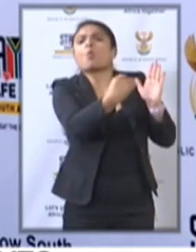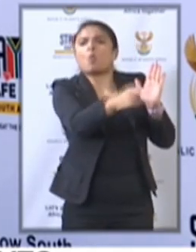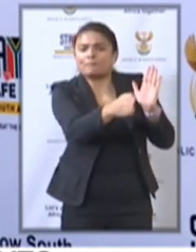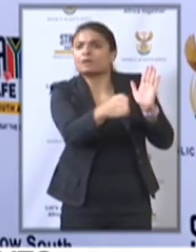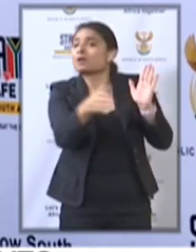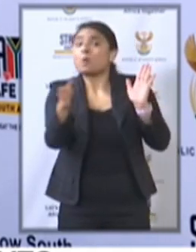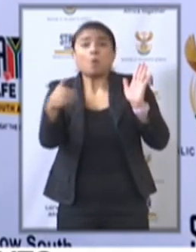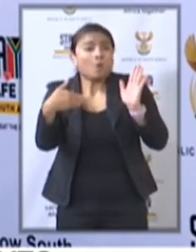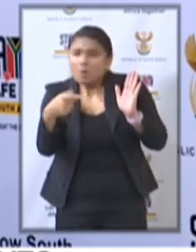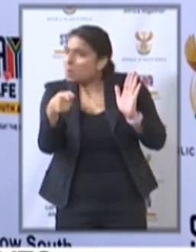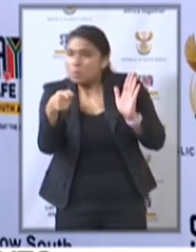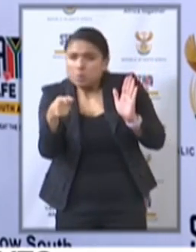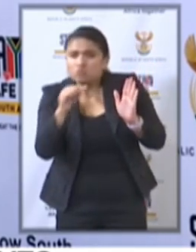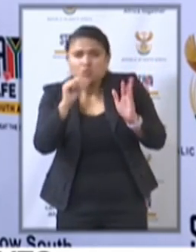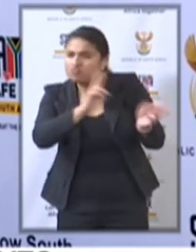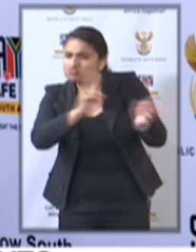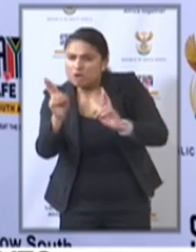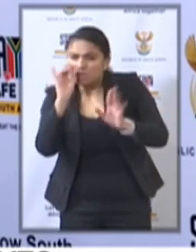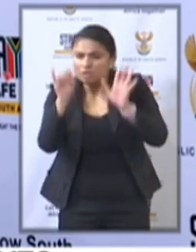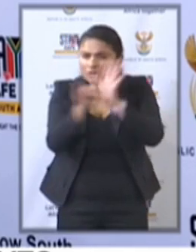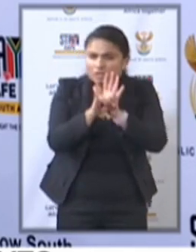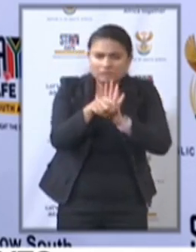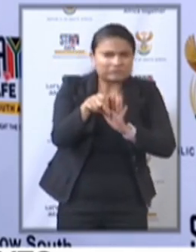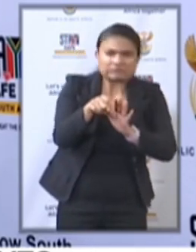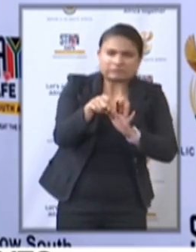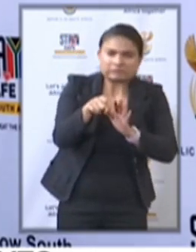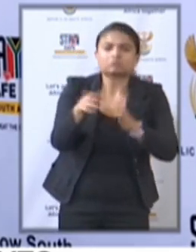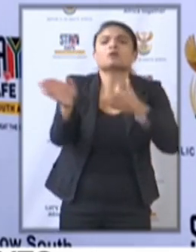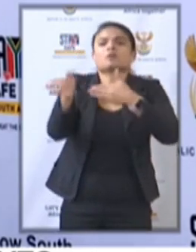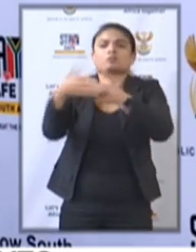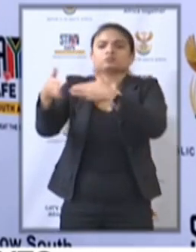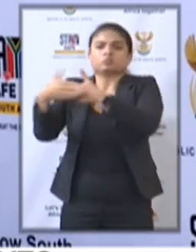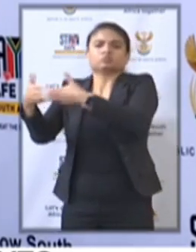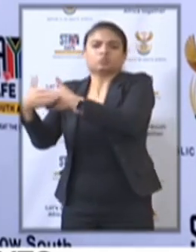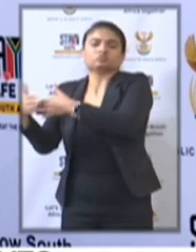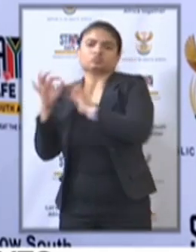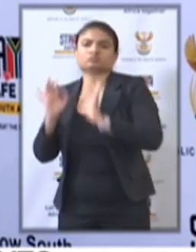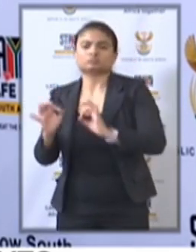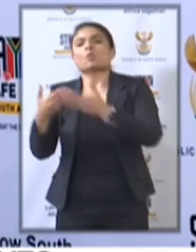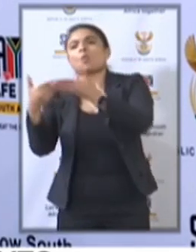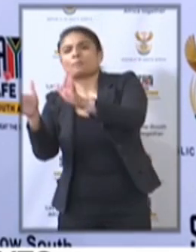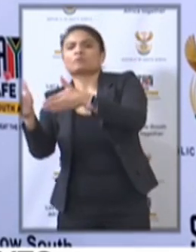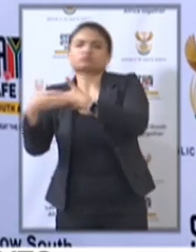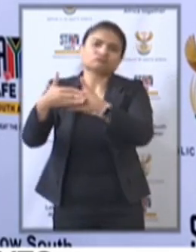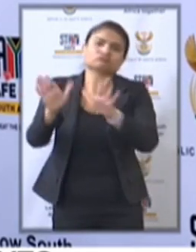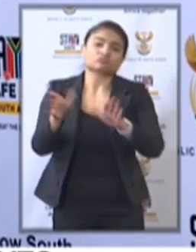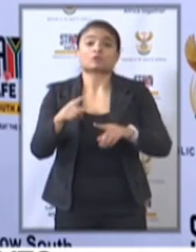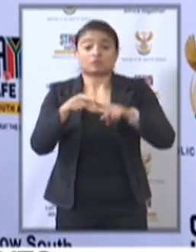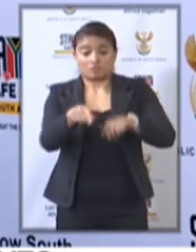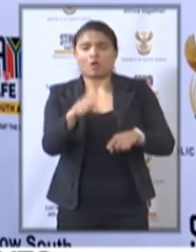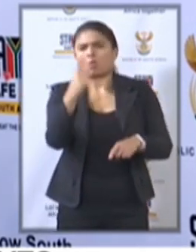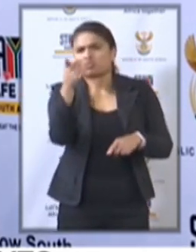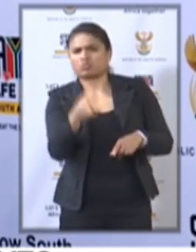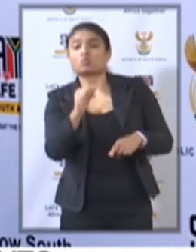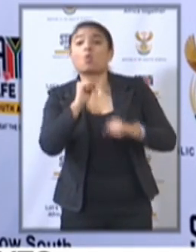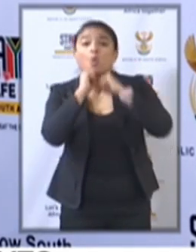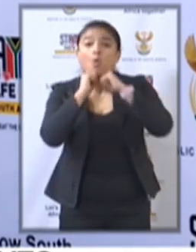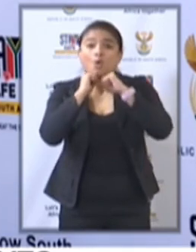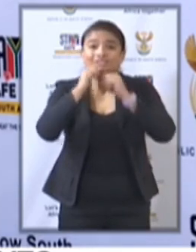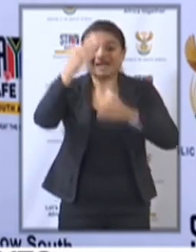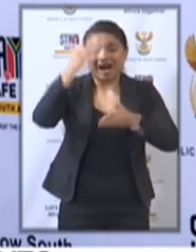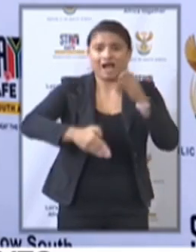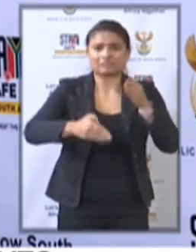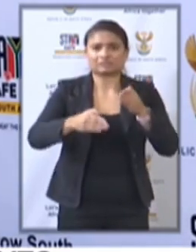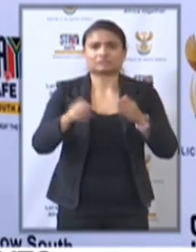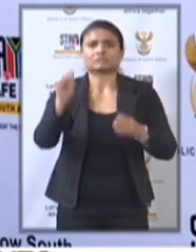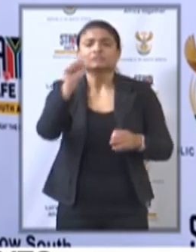their students, the first 1/3, by end of August 20. Sfako Makgato University from the 13th